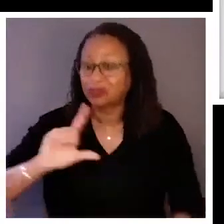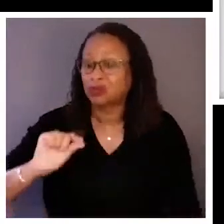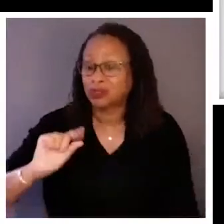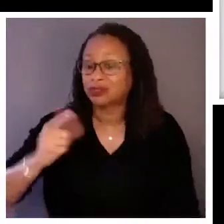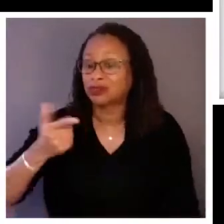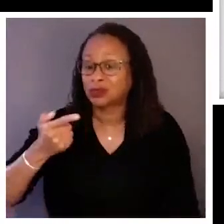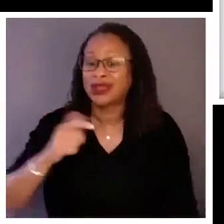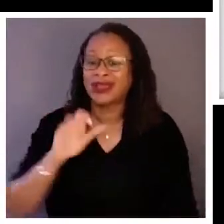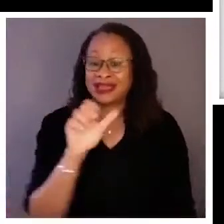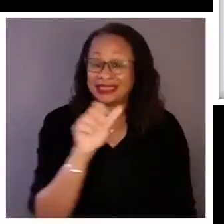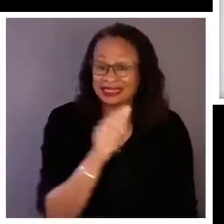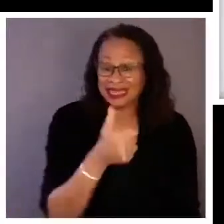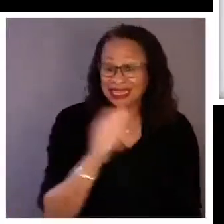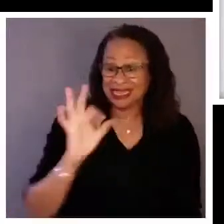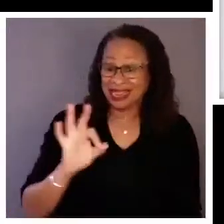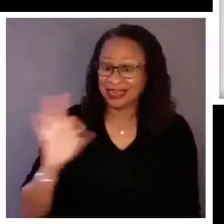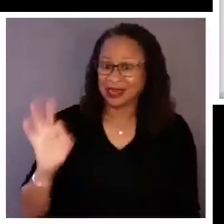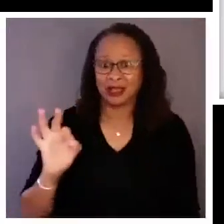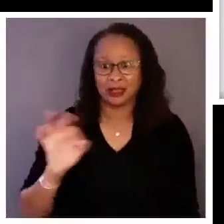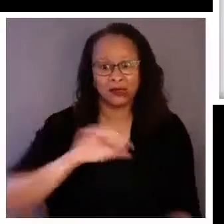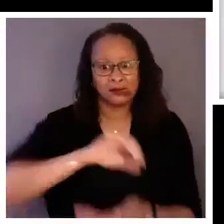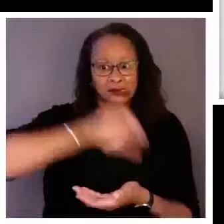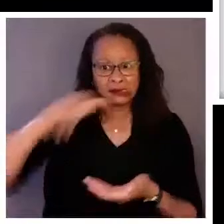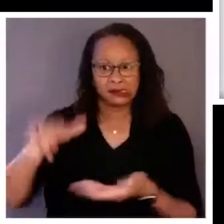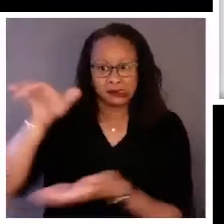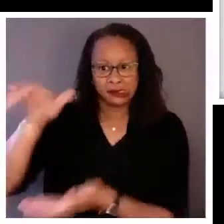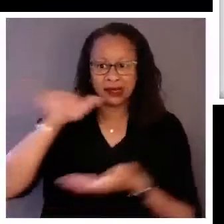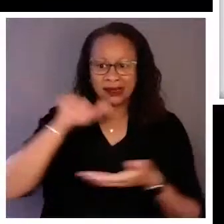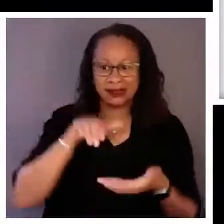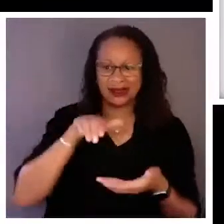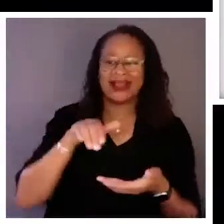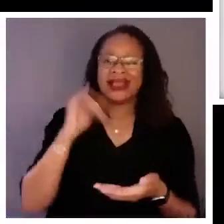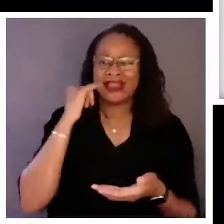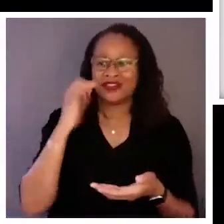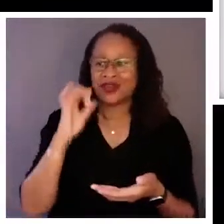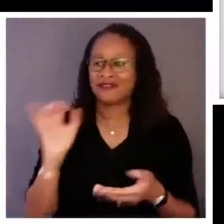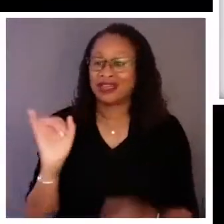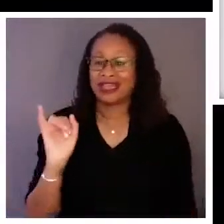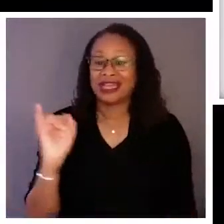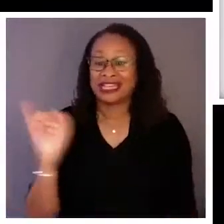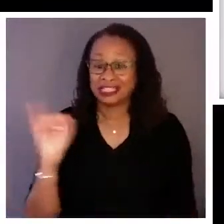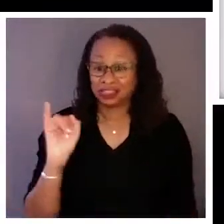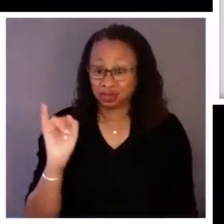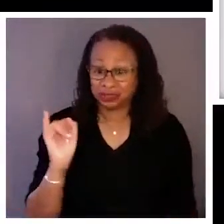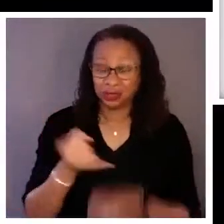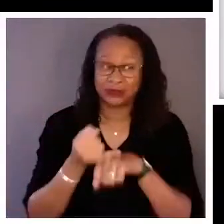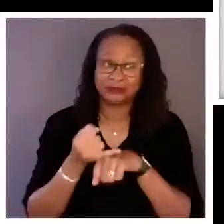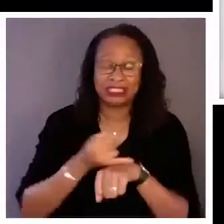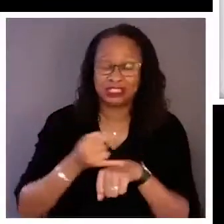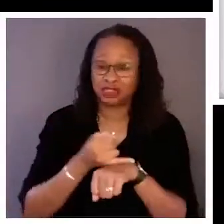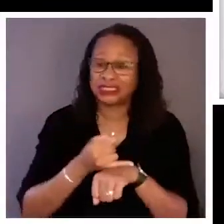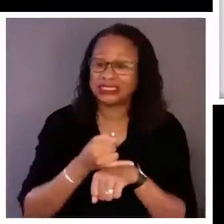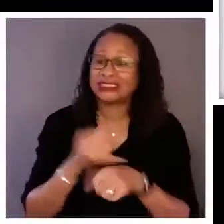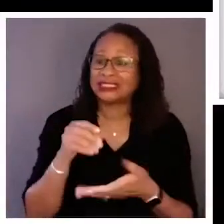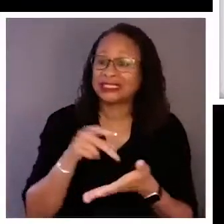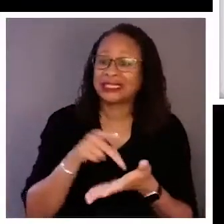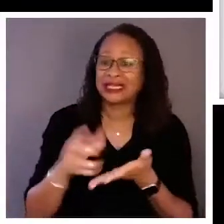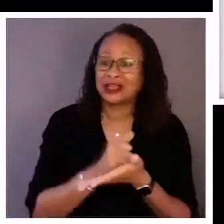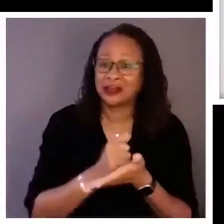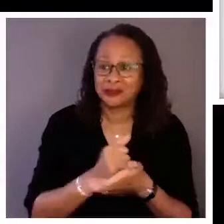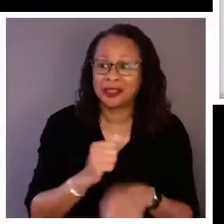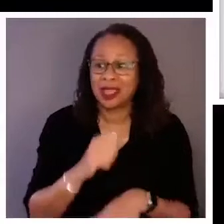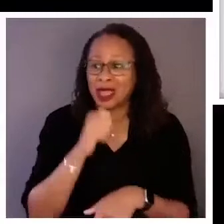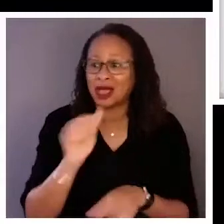1099 forms, they abound. If you have interest, income, dividend income, unemployment compensation, yes,